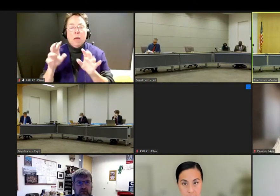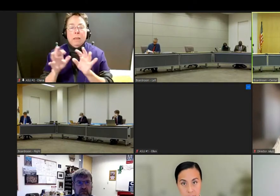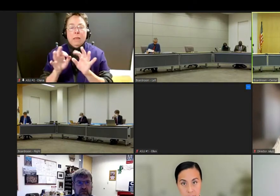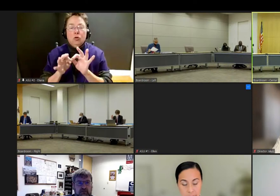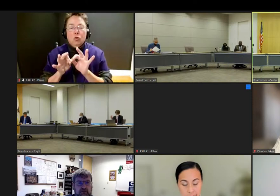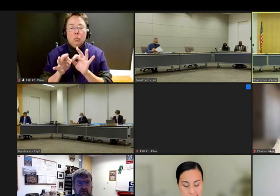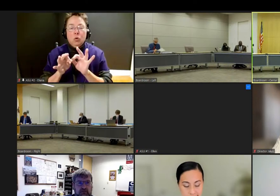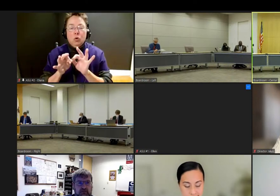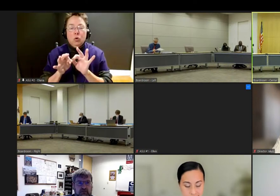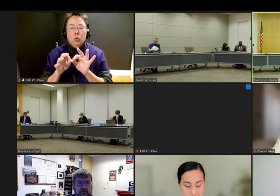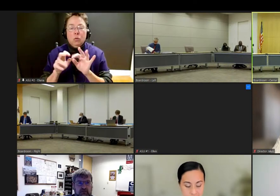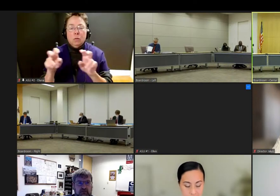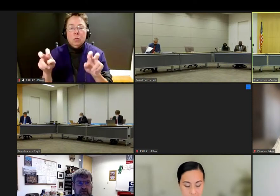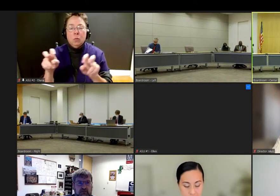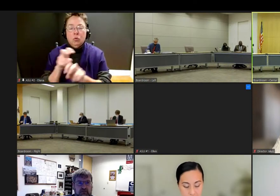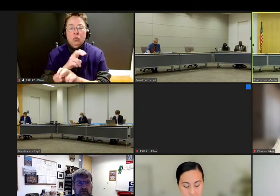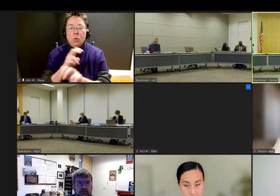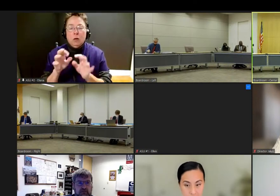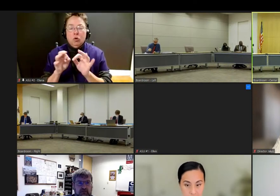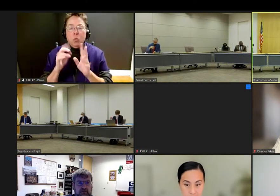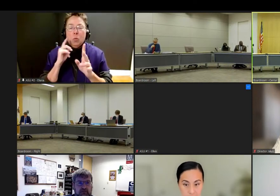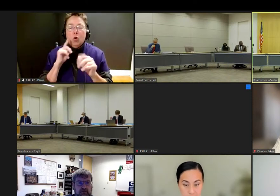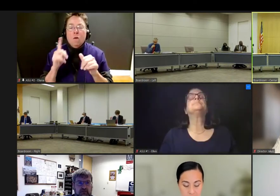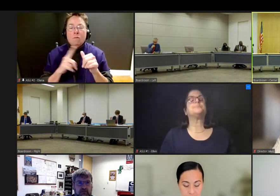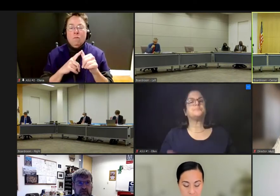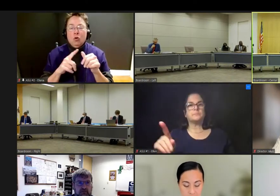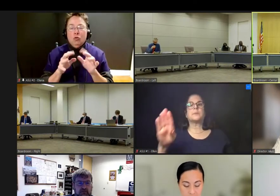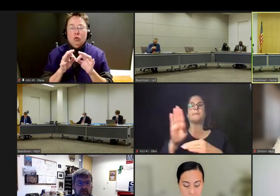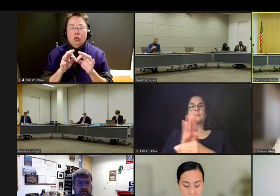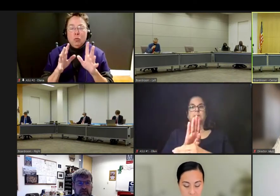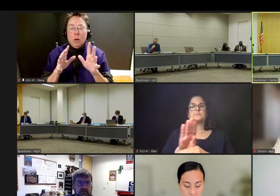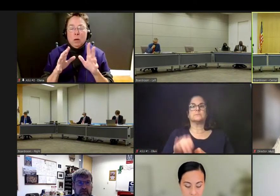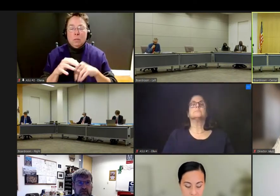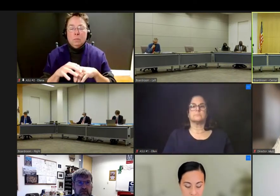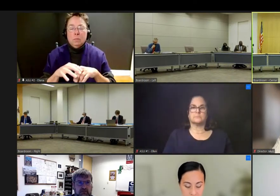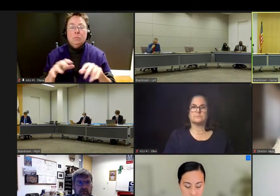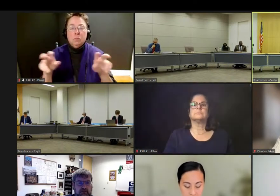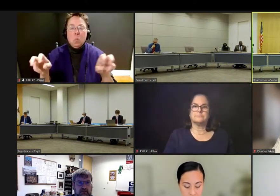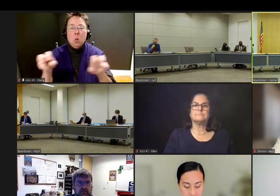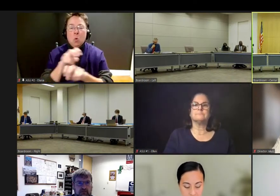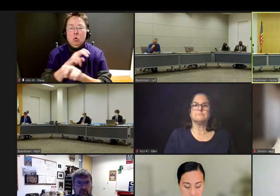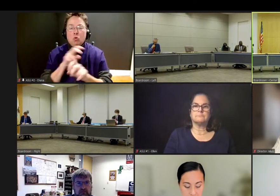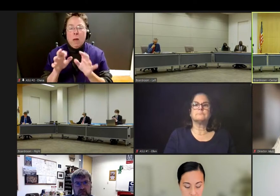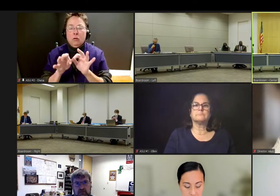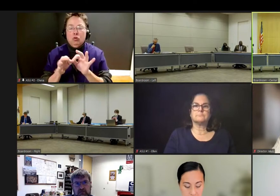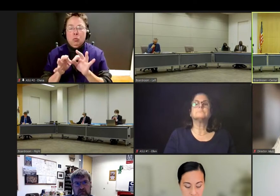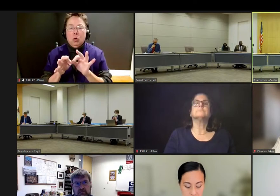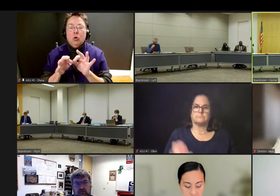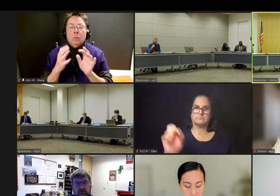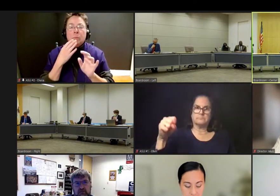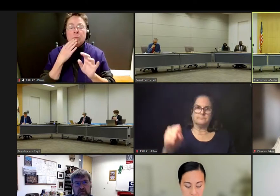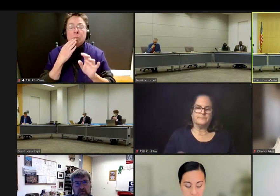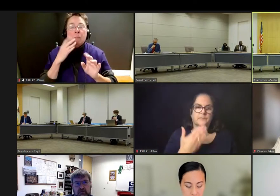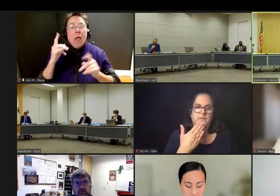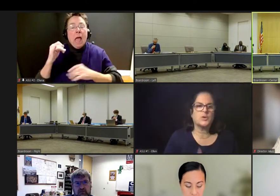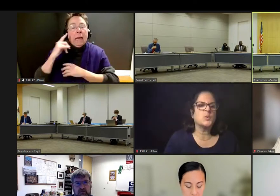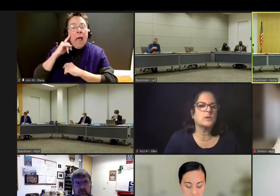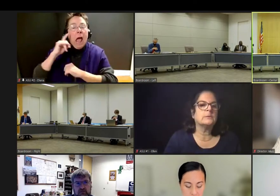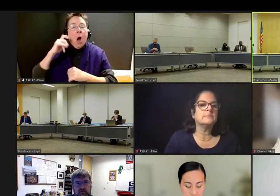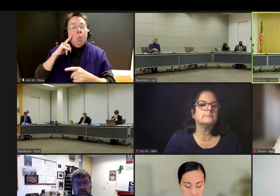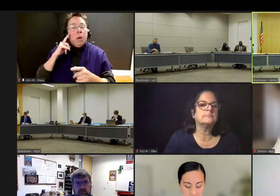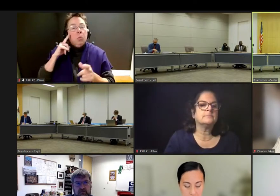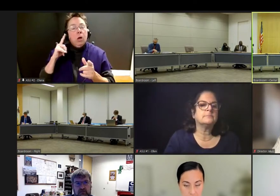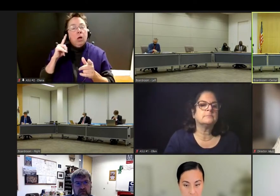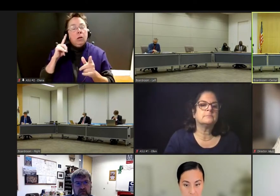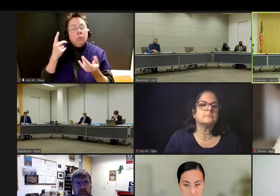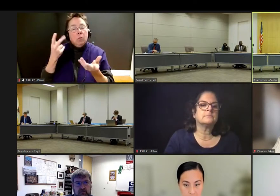sir. Our next order of business is the review of an ordinance authorizing a license agreement with Rush University